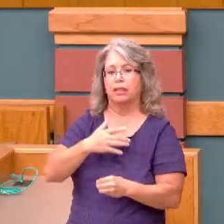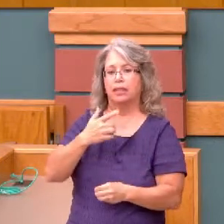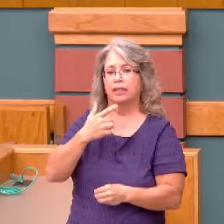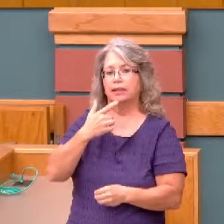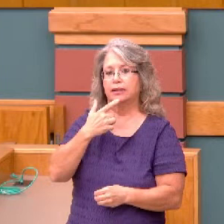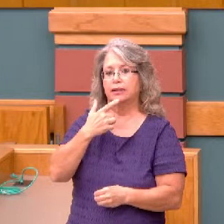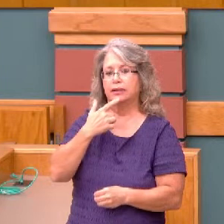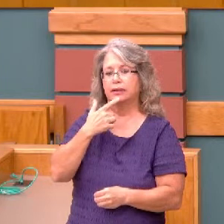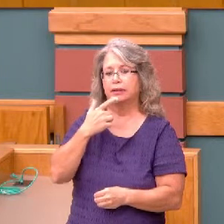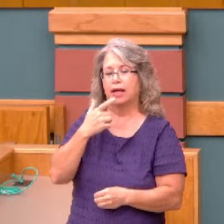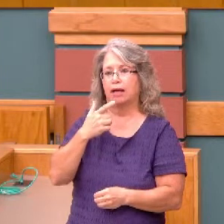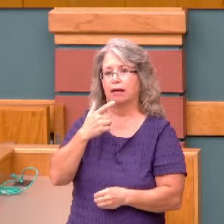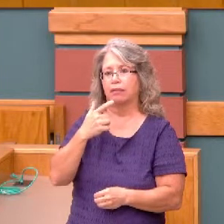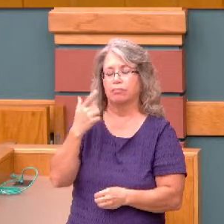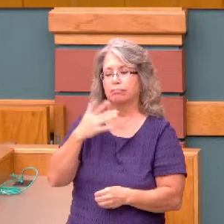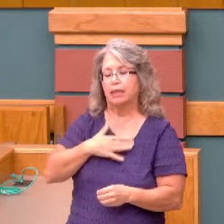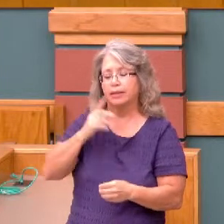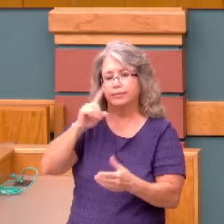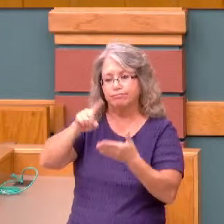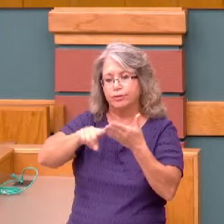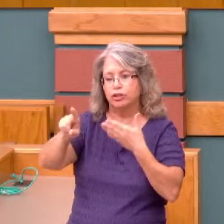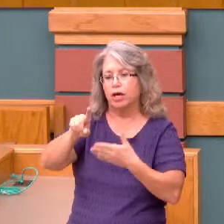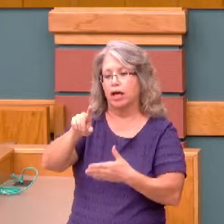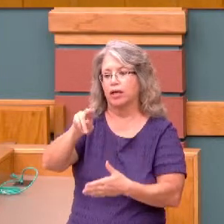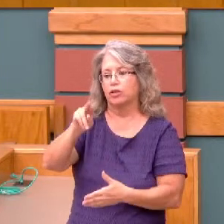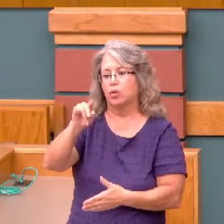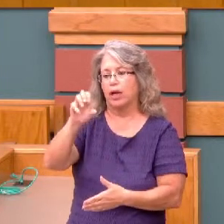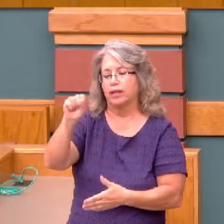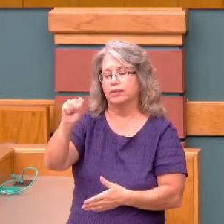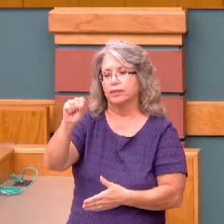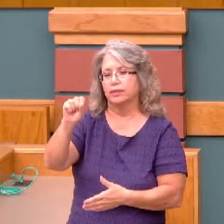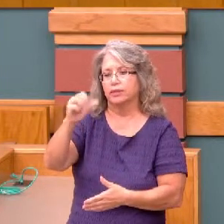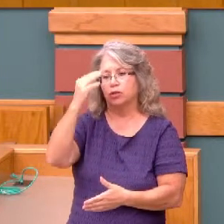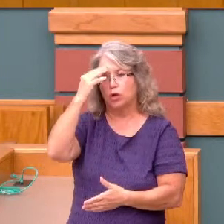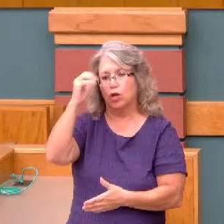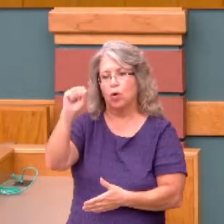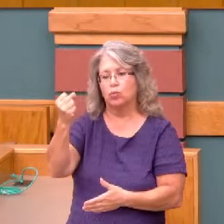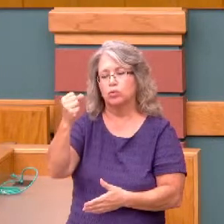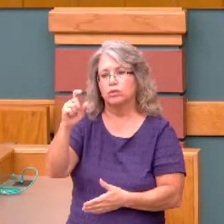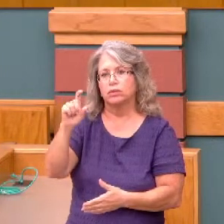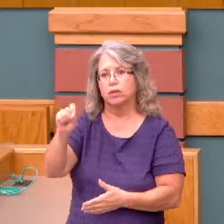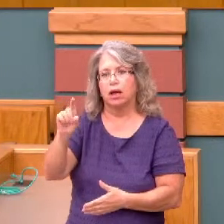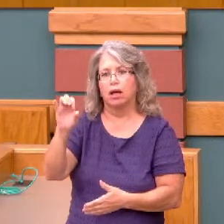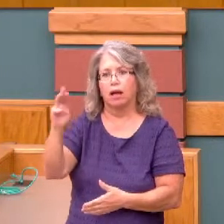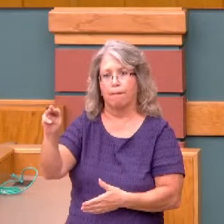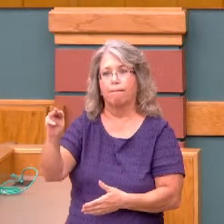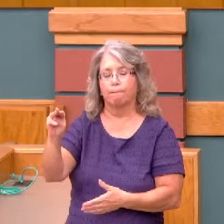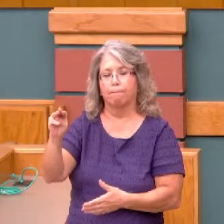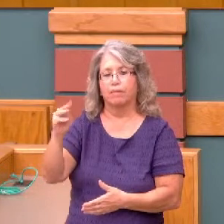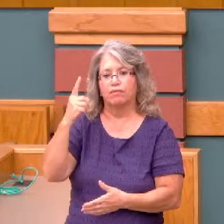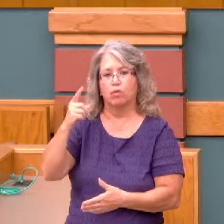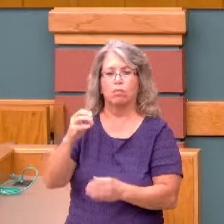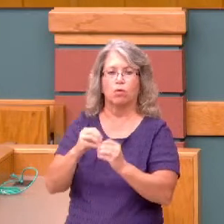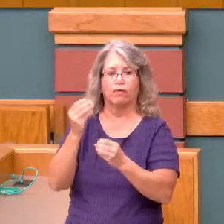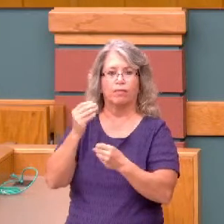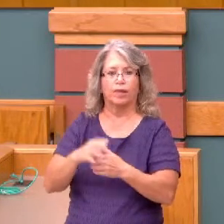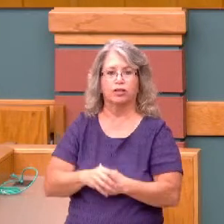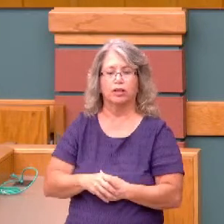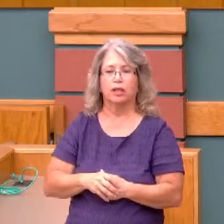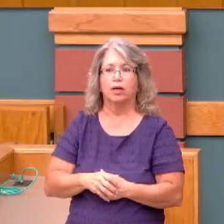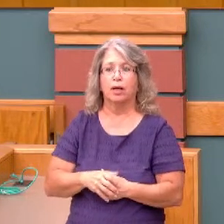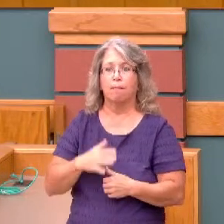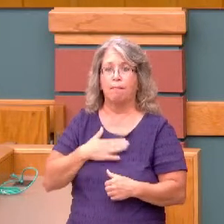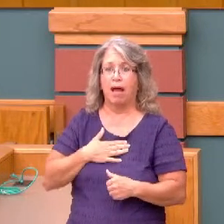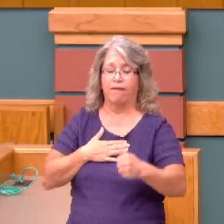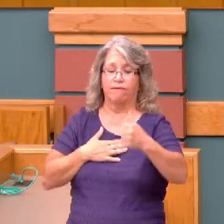good place to receive accurate and up-to-date information. So let's talk about those 5 areas that I have decided